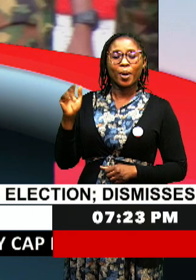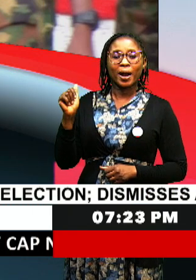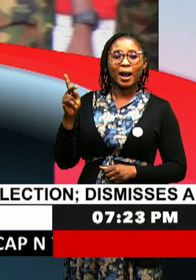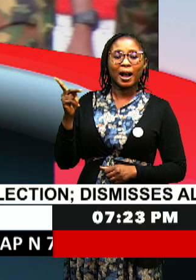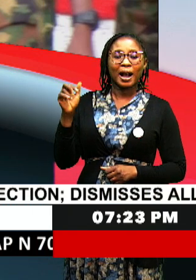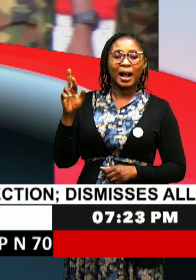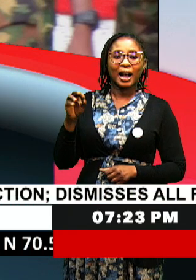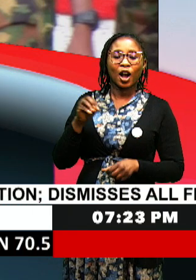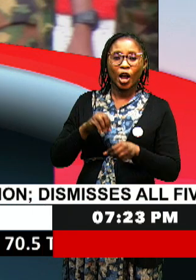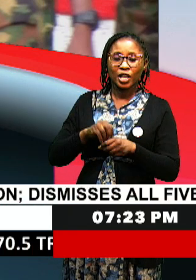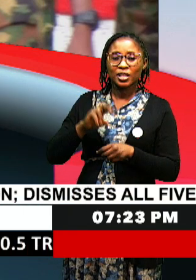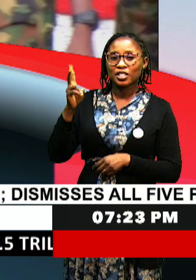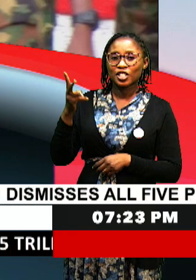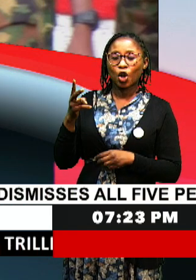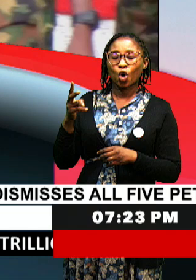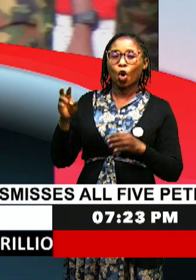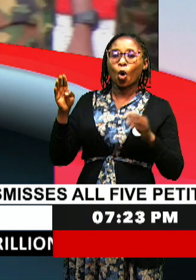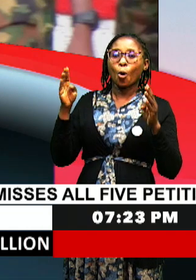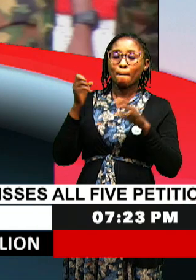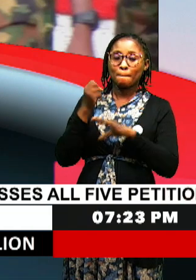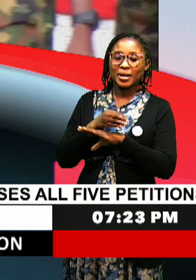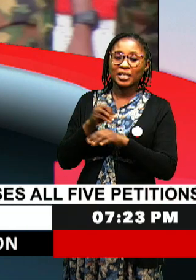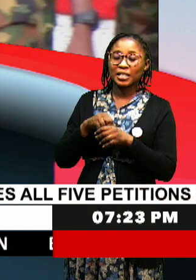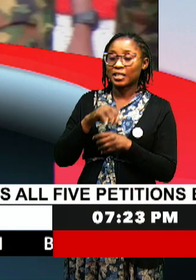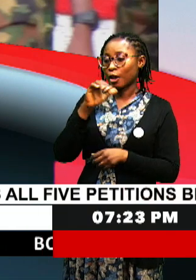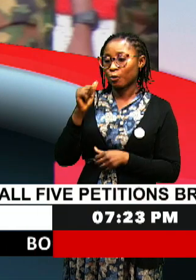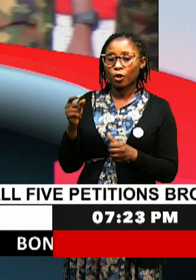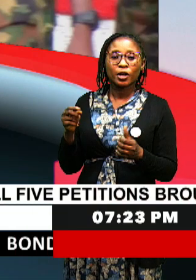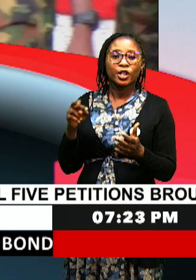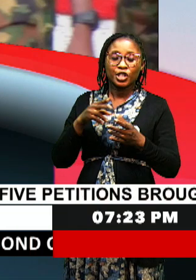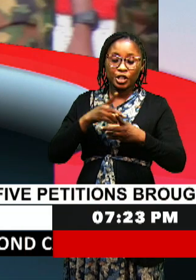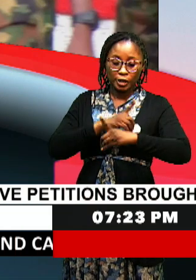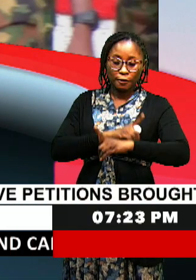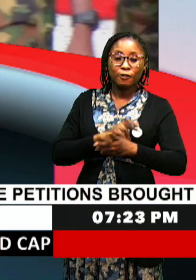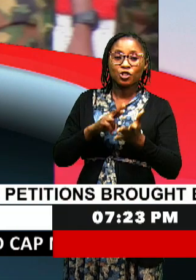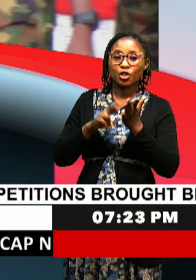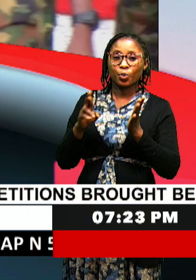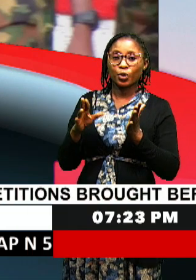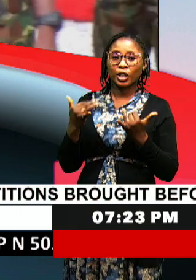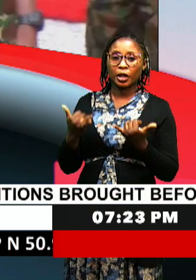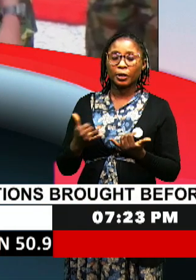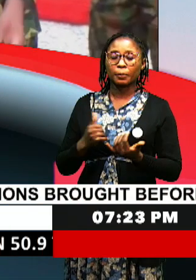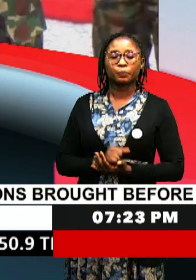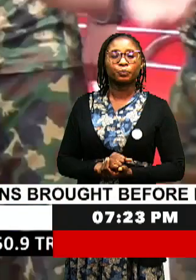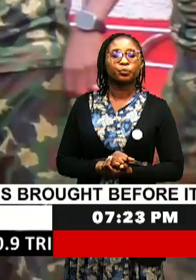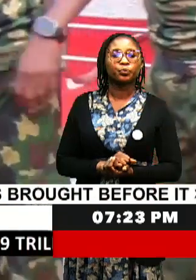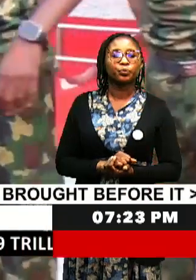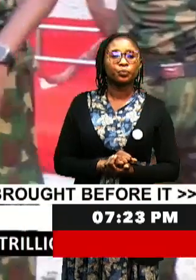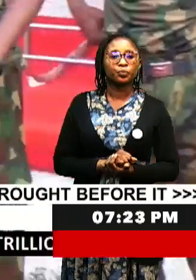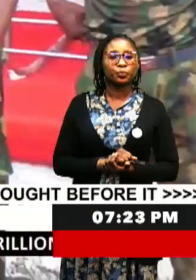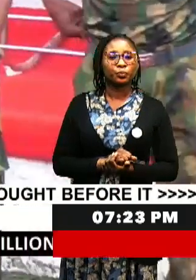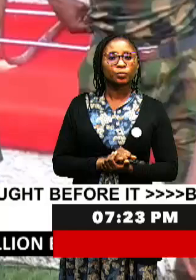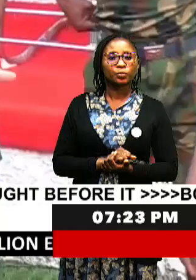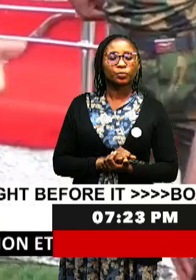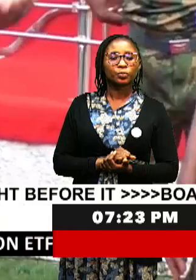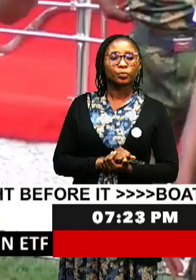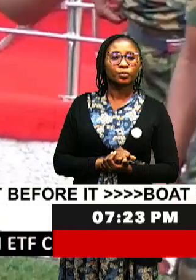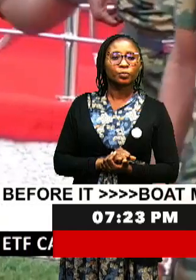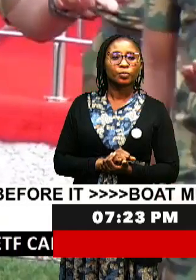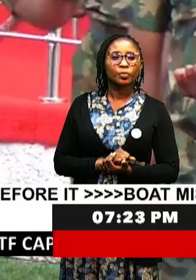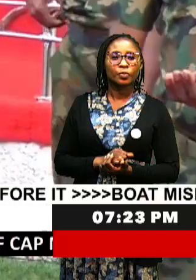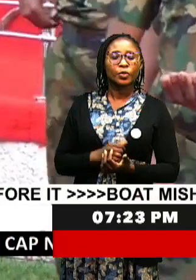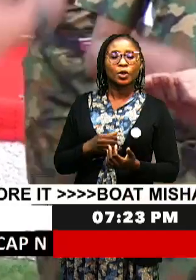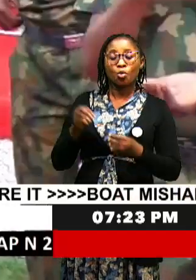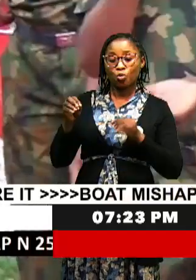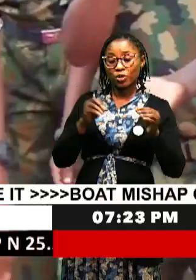route march in Abuja. Defense correspondent Olajide Bello reports. Putting the horse before the